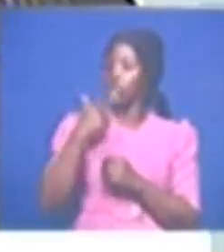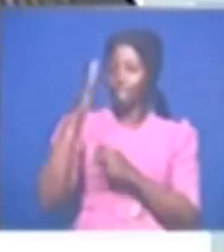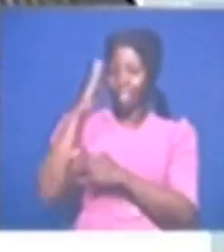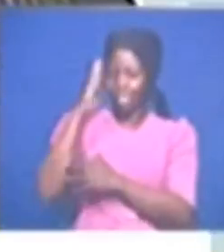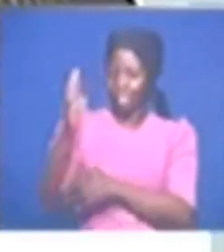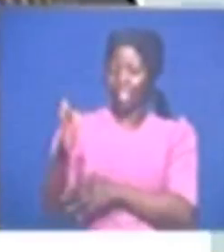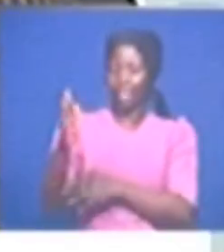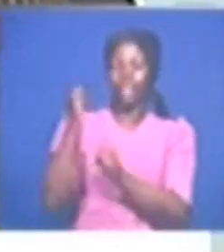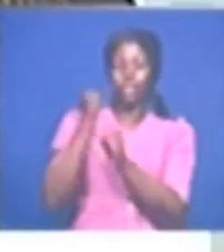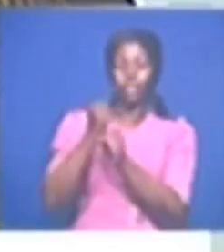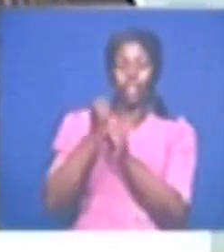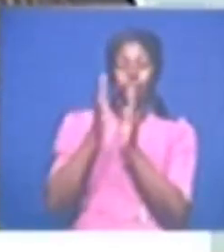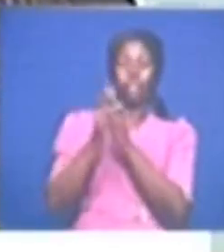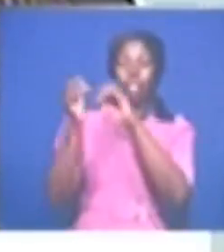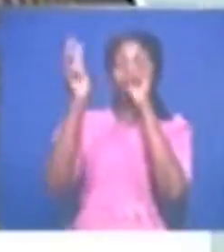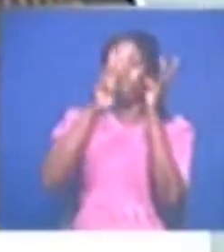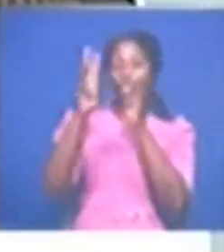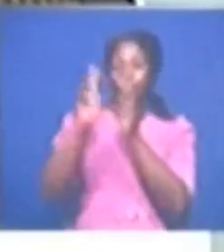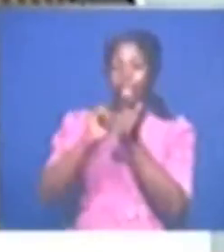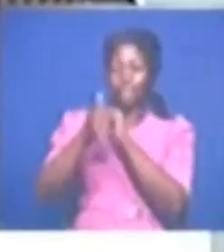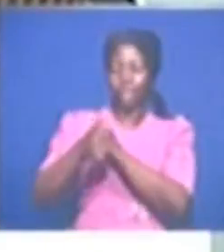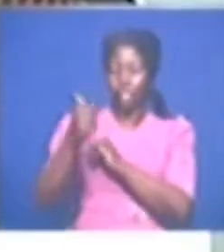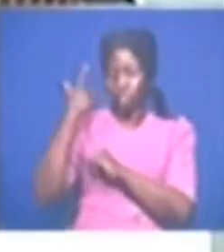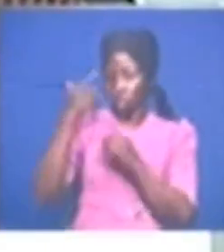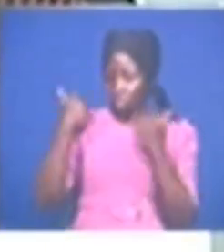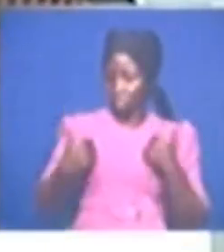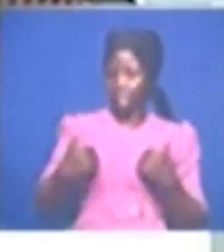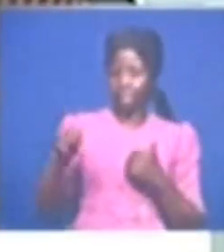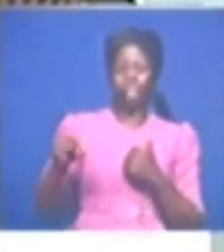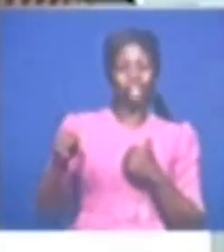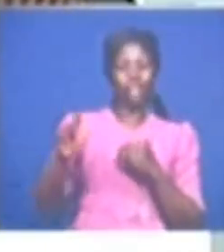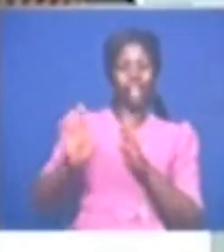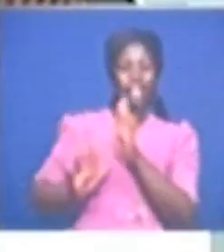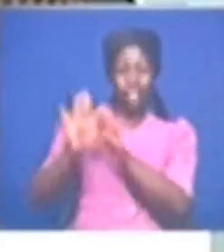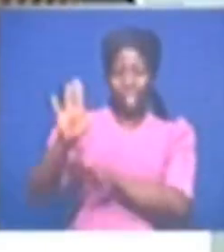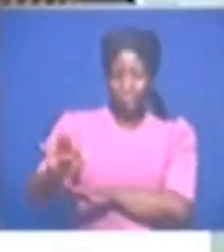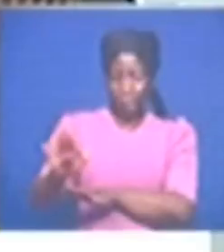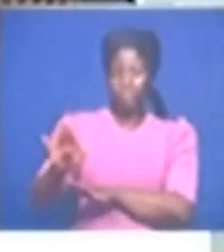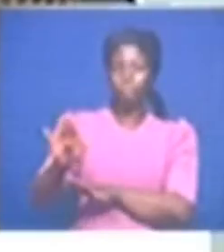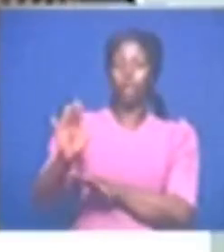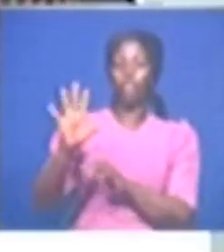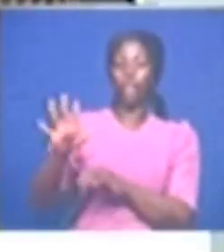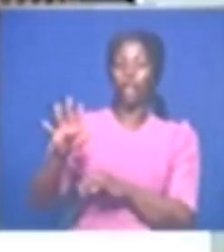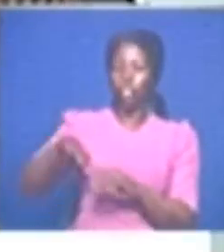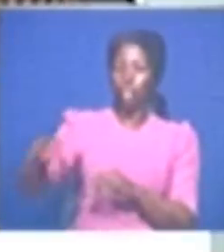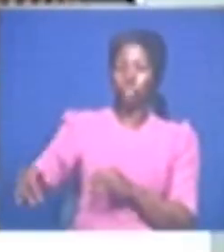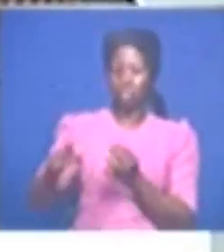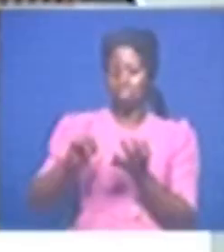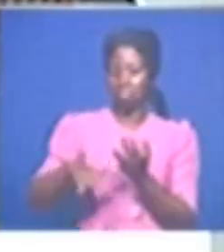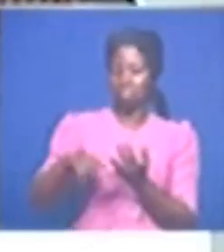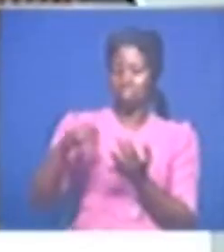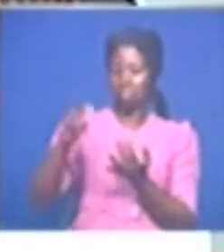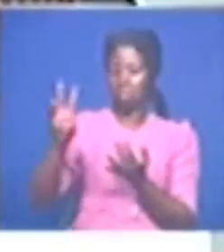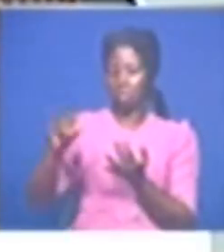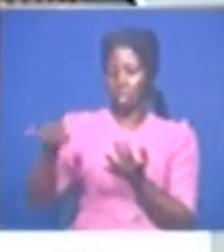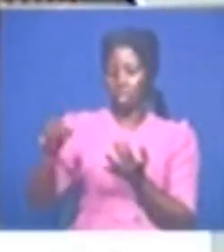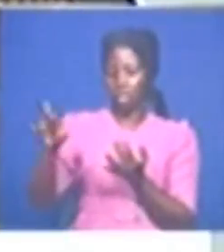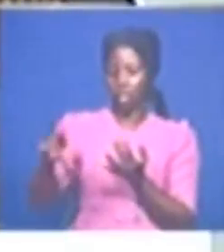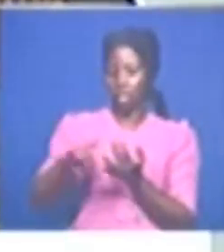change. For me, that's a milestone. And about 5 counties, namely Wajir, Isiolo, Garissa, Kitui, and